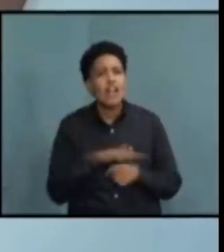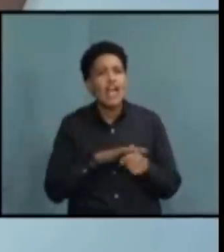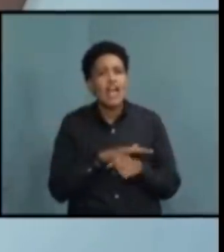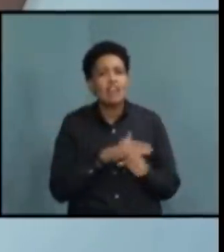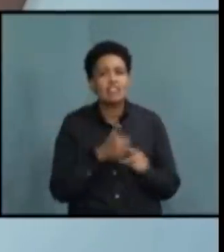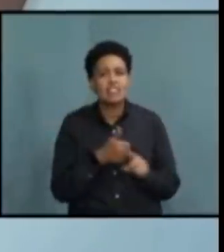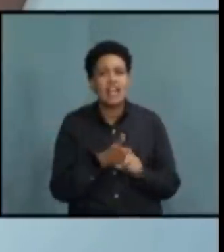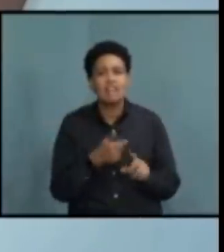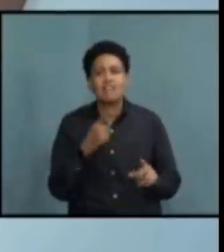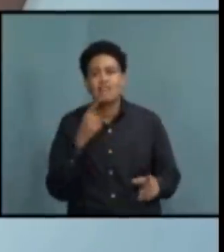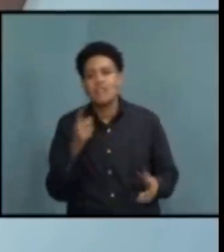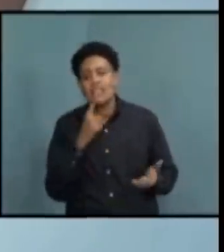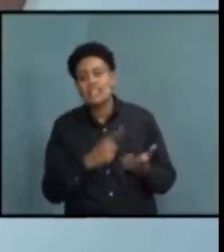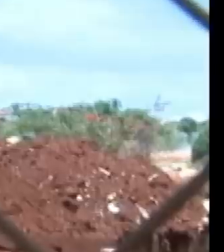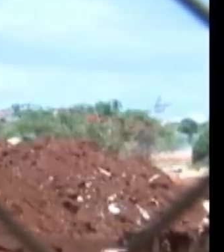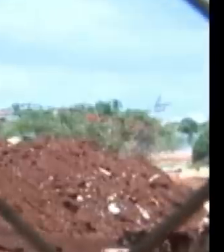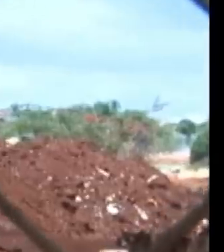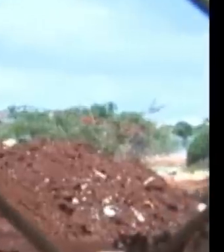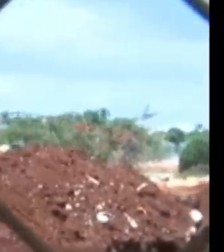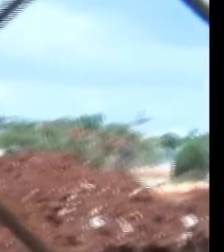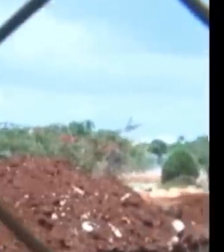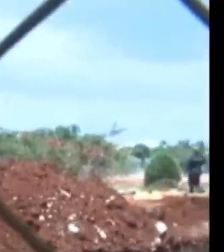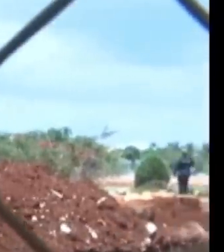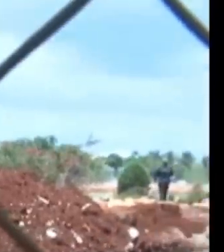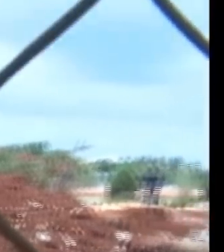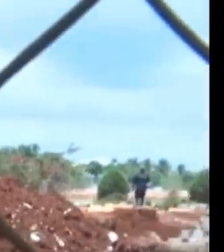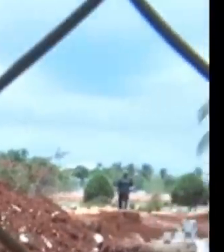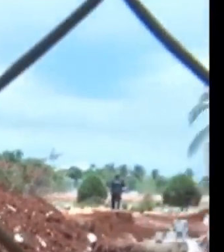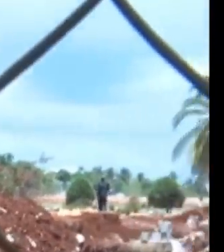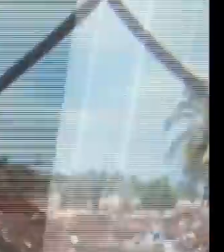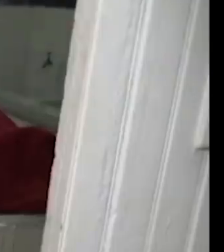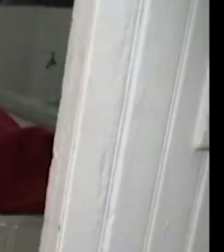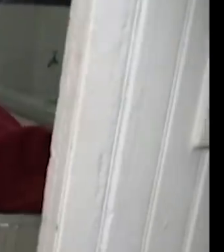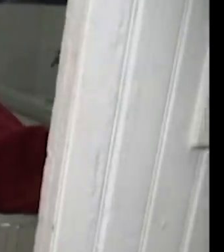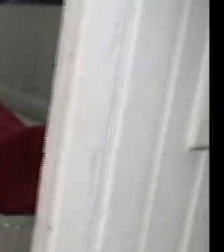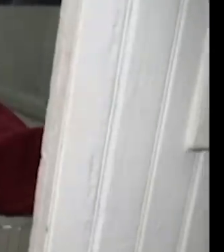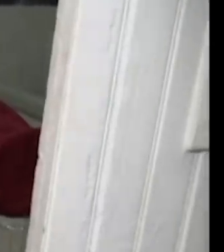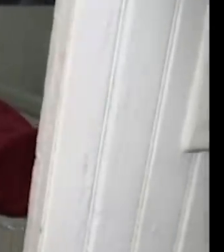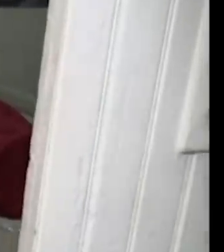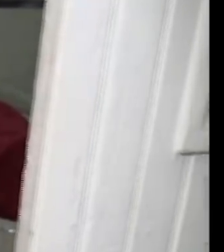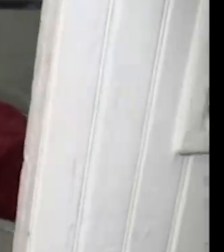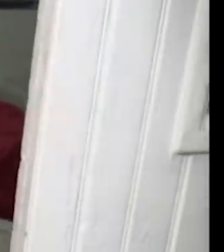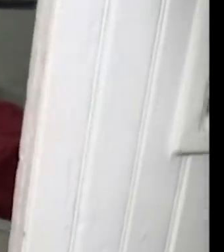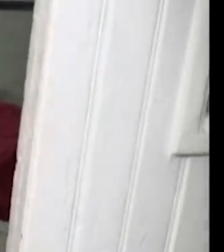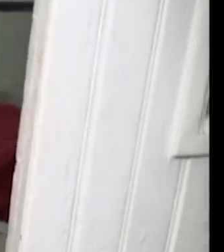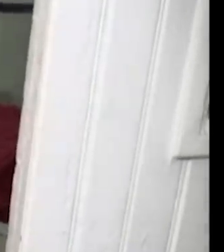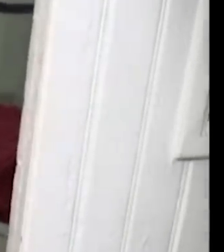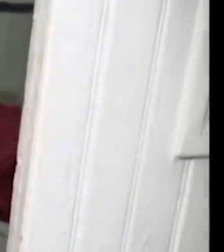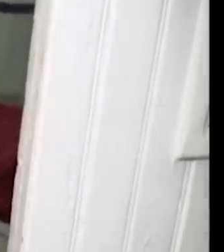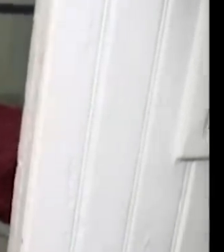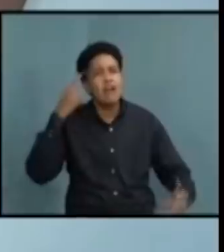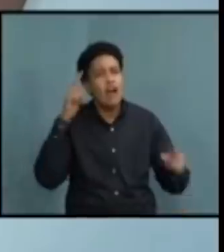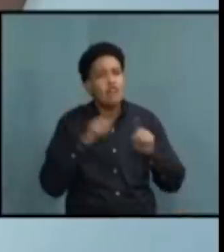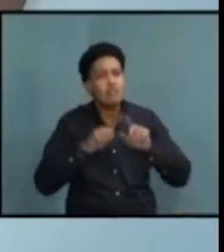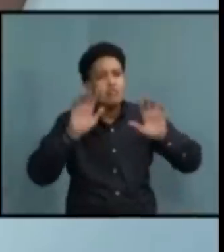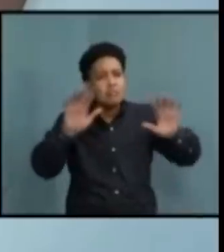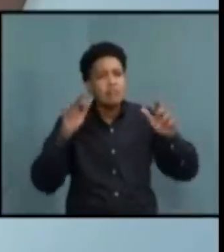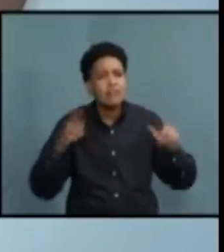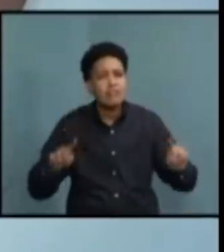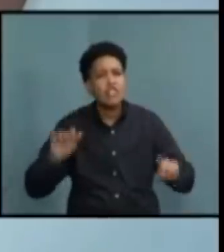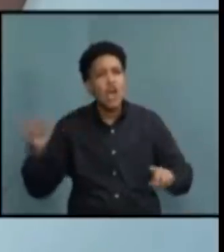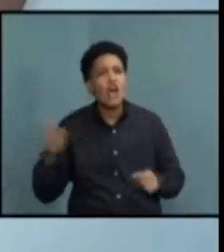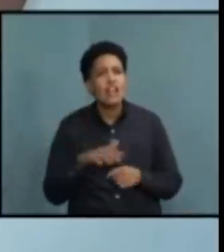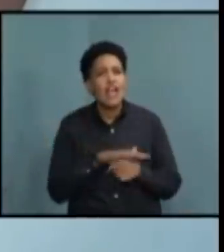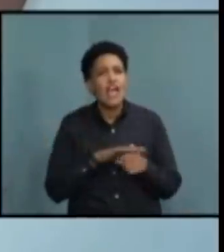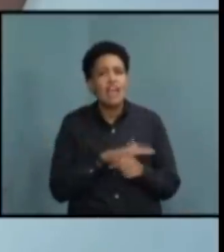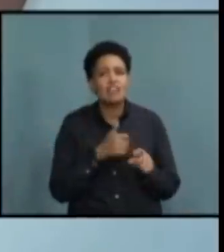said discussions are ongoing regarding exemptions for the burial or cremation of certain bodies. The other